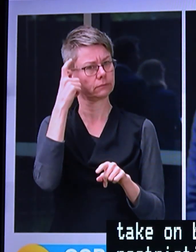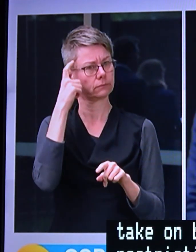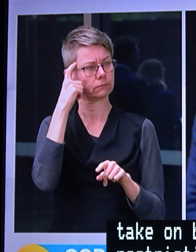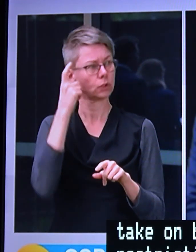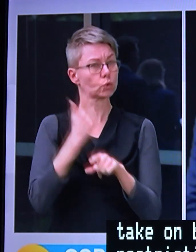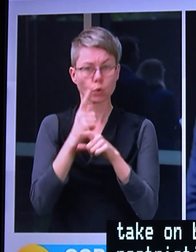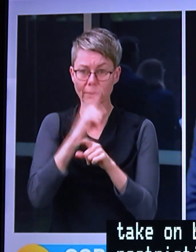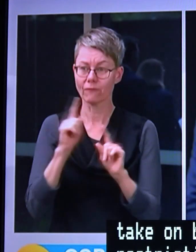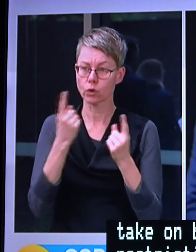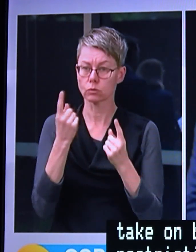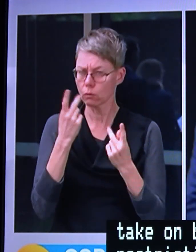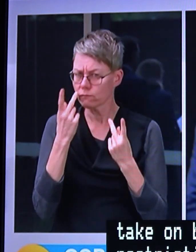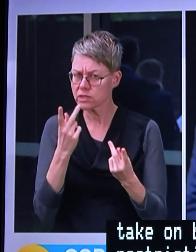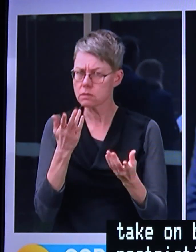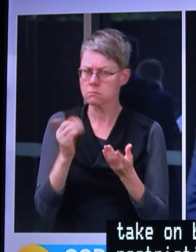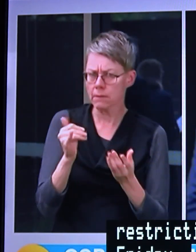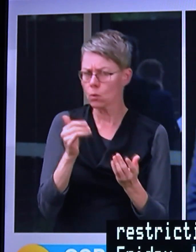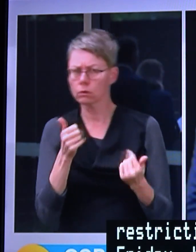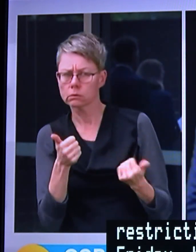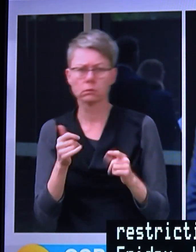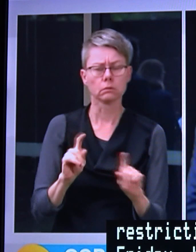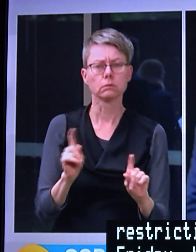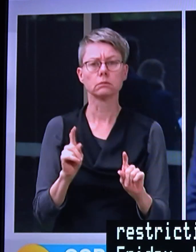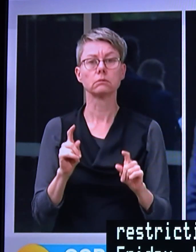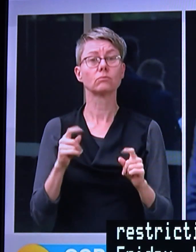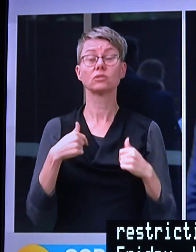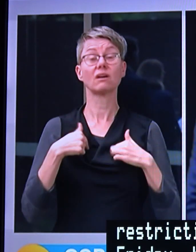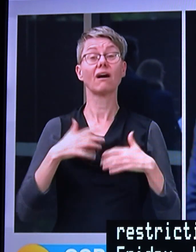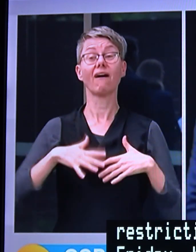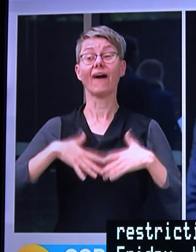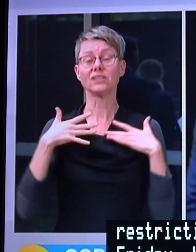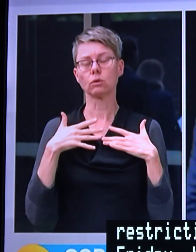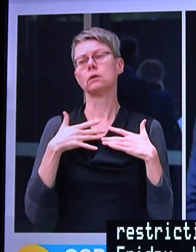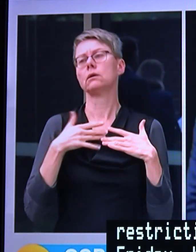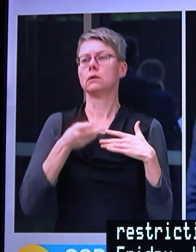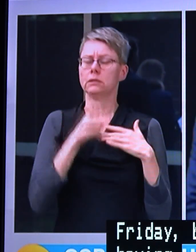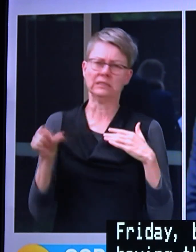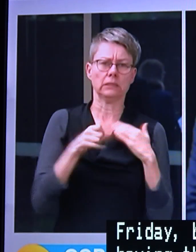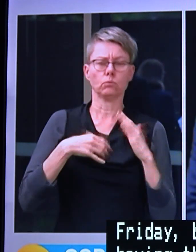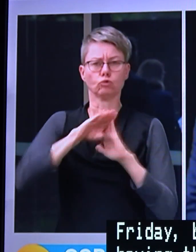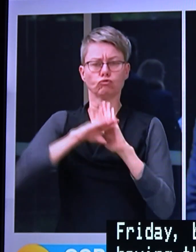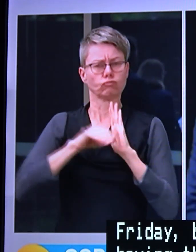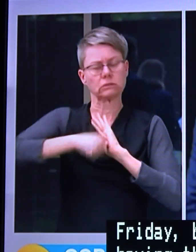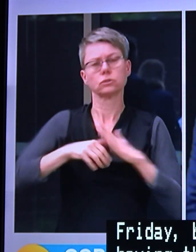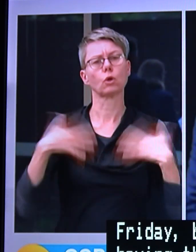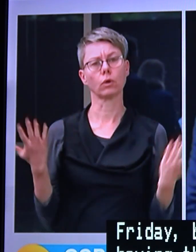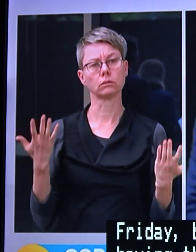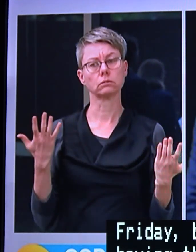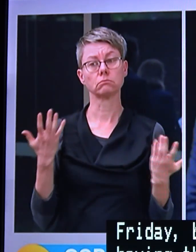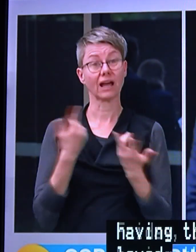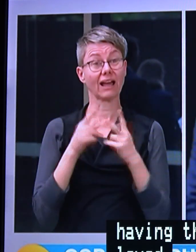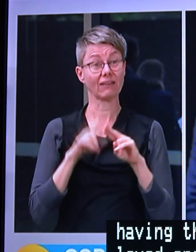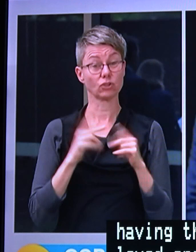having the conversations with your loved ones, because certainly I don't want to be in a position where we have to go backwards. But that is a risk if too